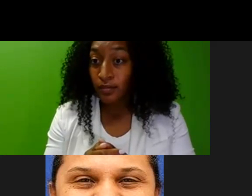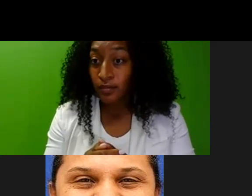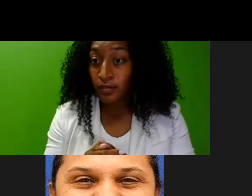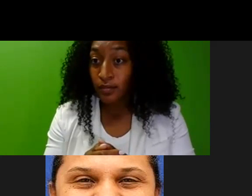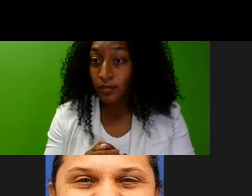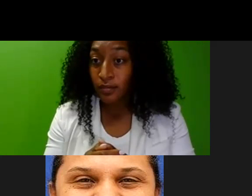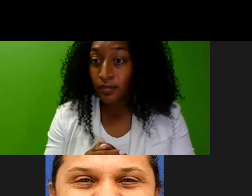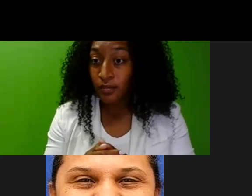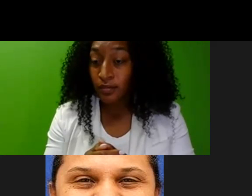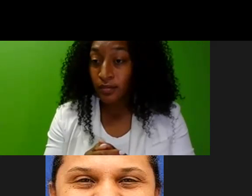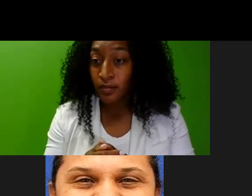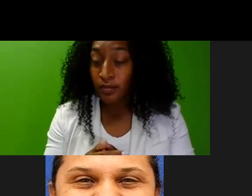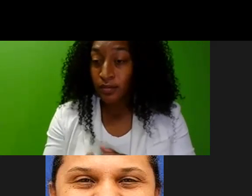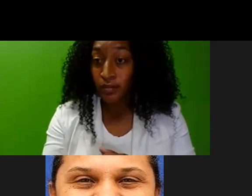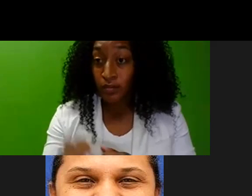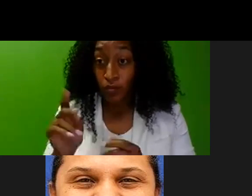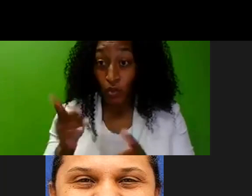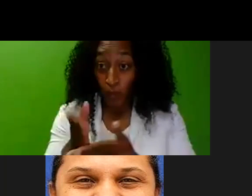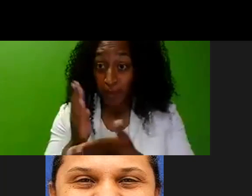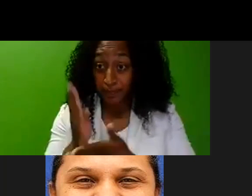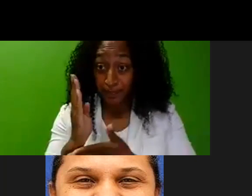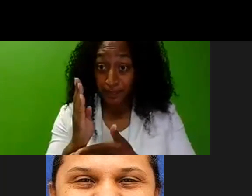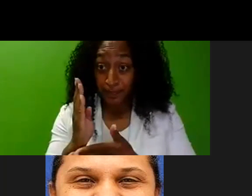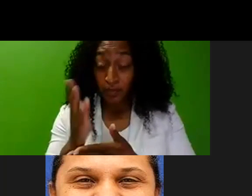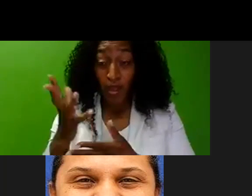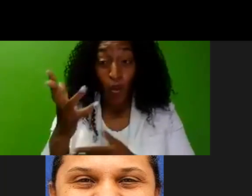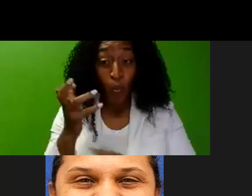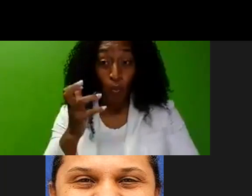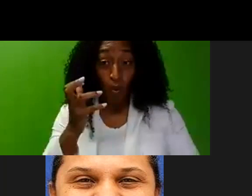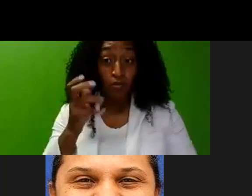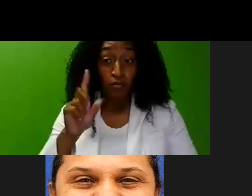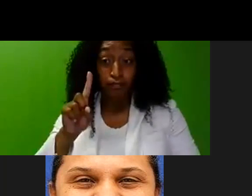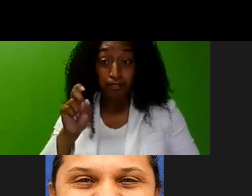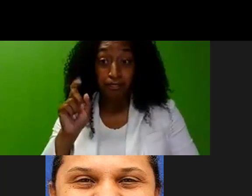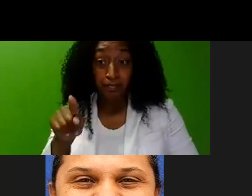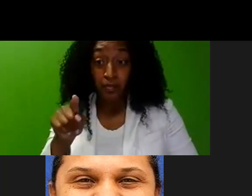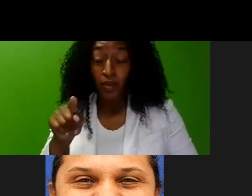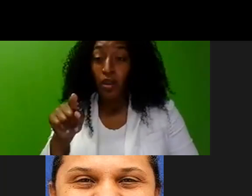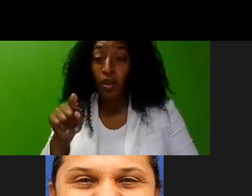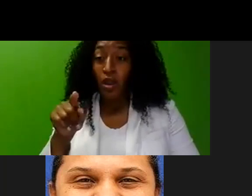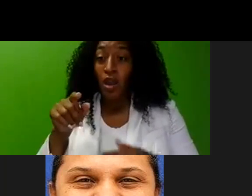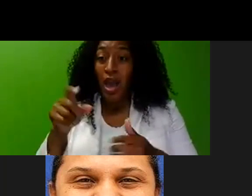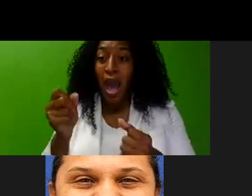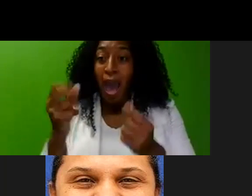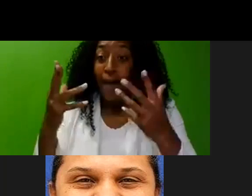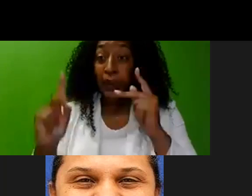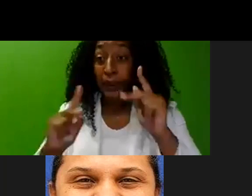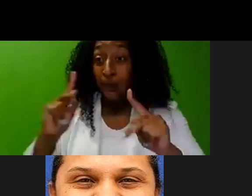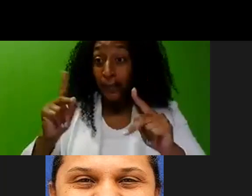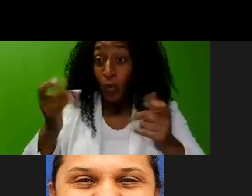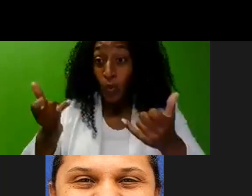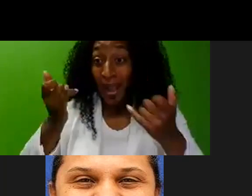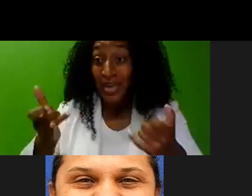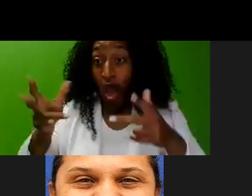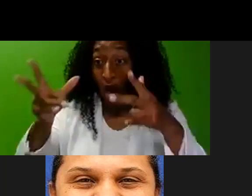All right. Let me ask this question. How many of you on this call right now are in the